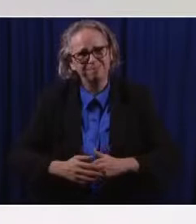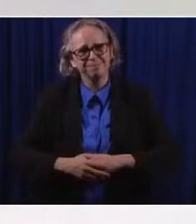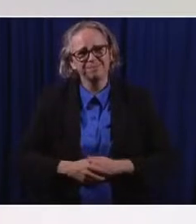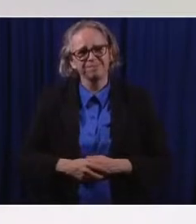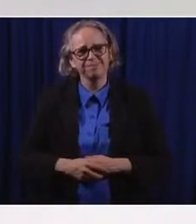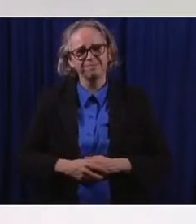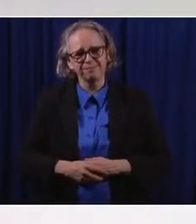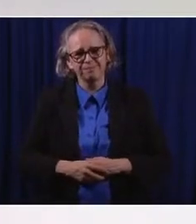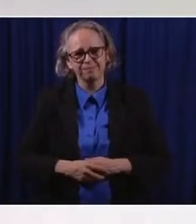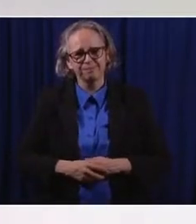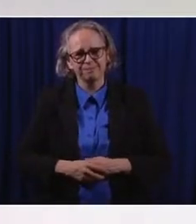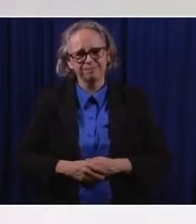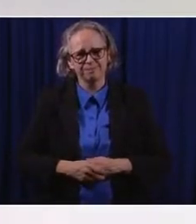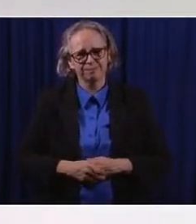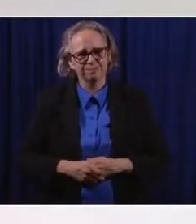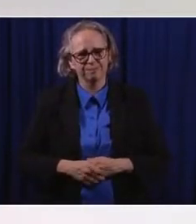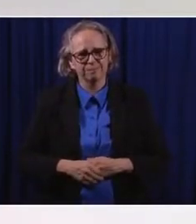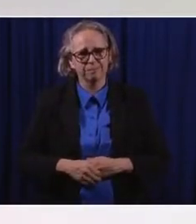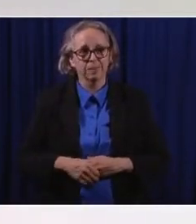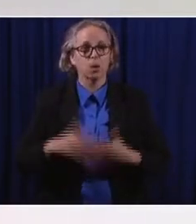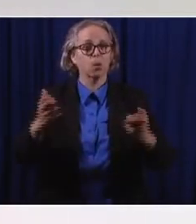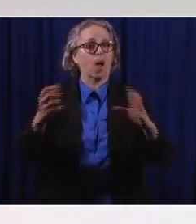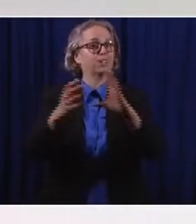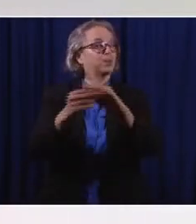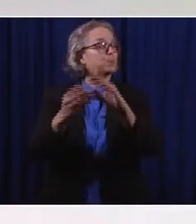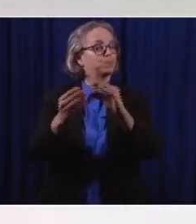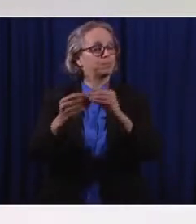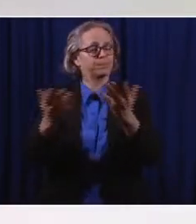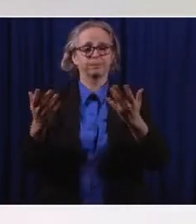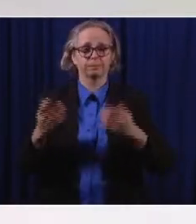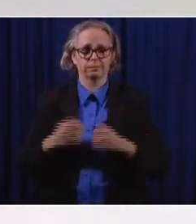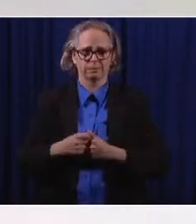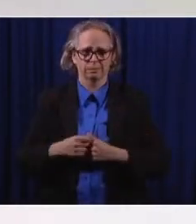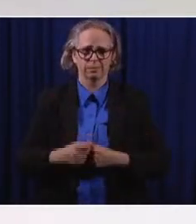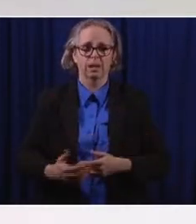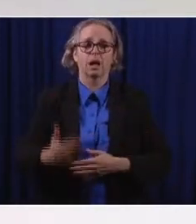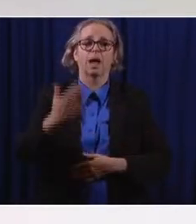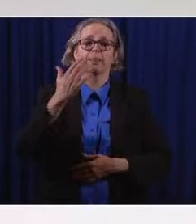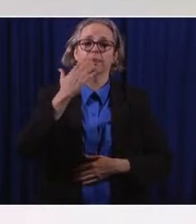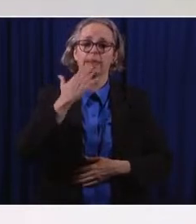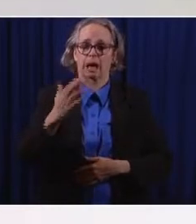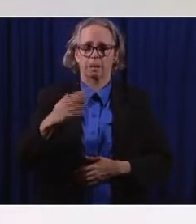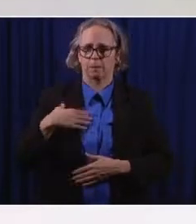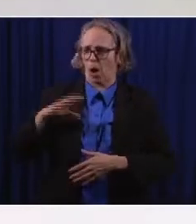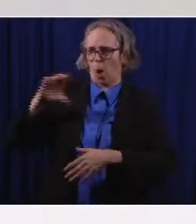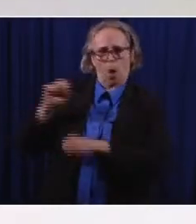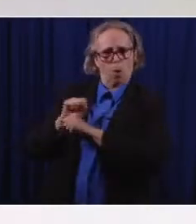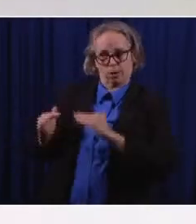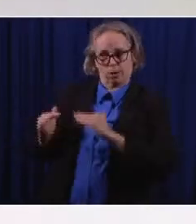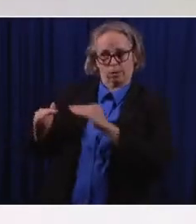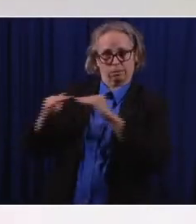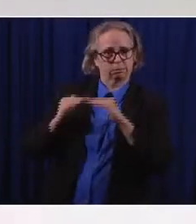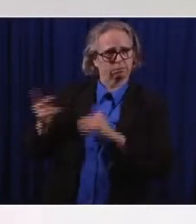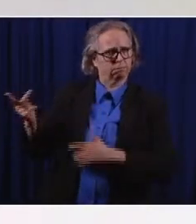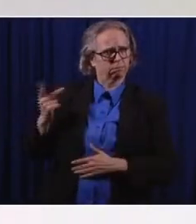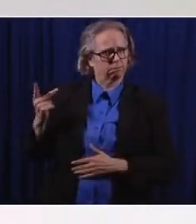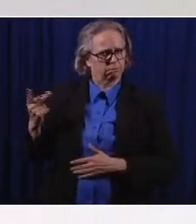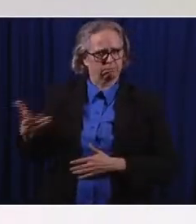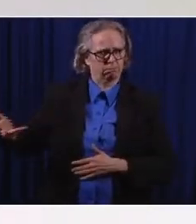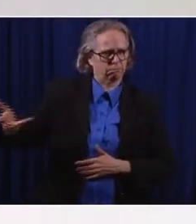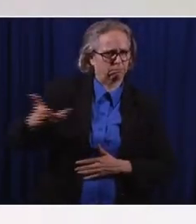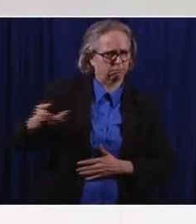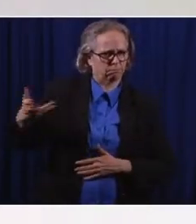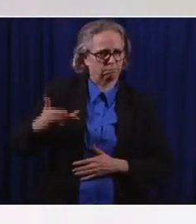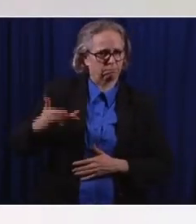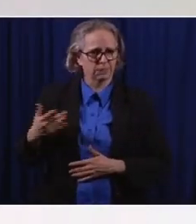So I want to start out, of course, by also thanking the colleagues who helped to make this work happen. So both folks I worked with at